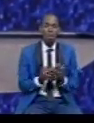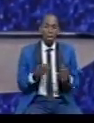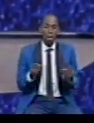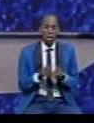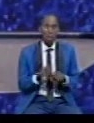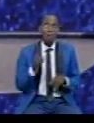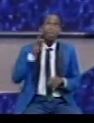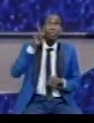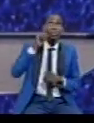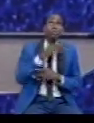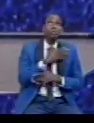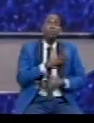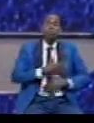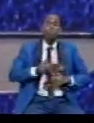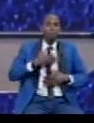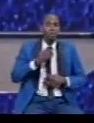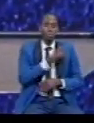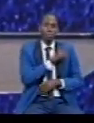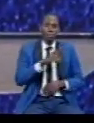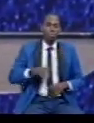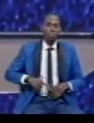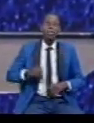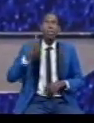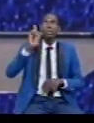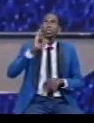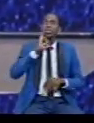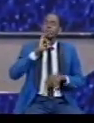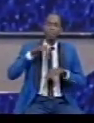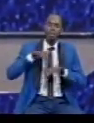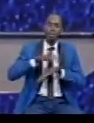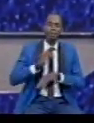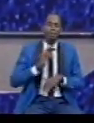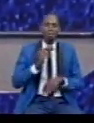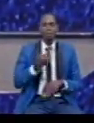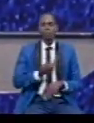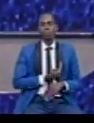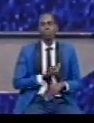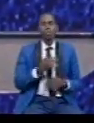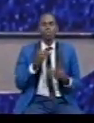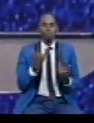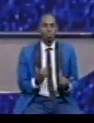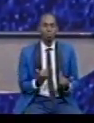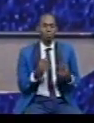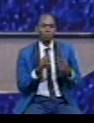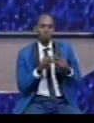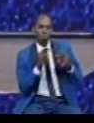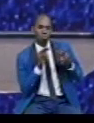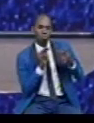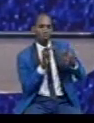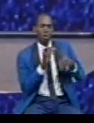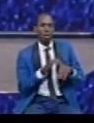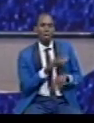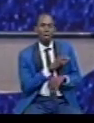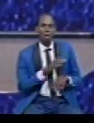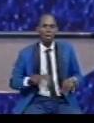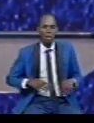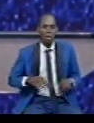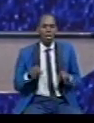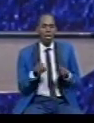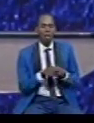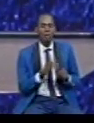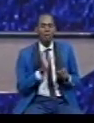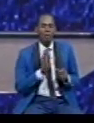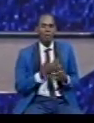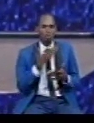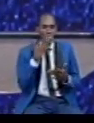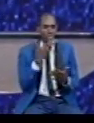Lord, he's giving us the word. And the Lord wants us to look at Christ, his example, and look